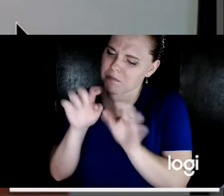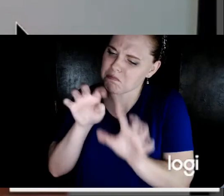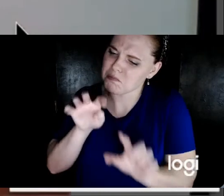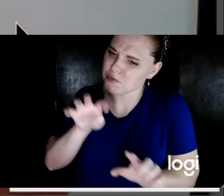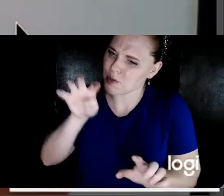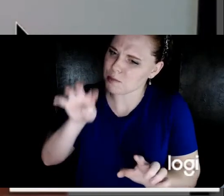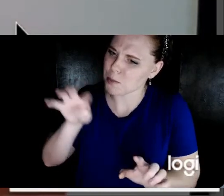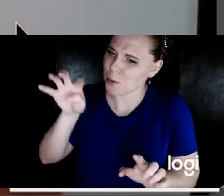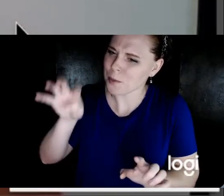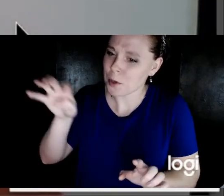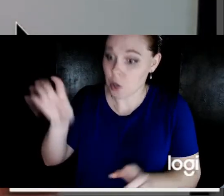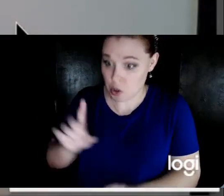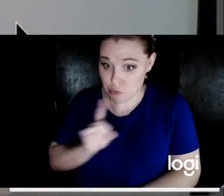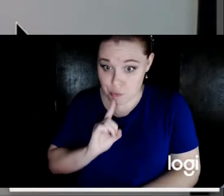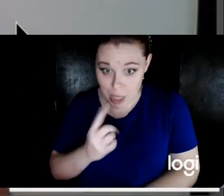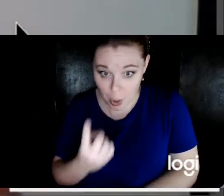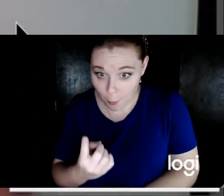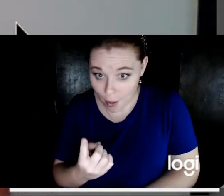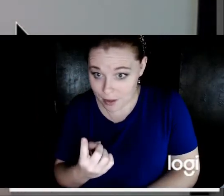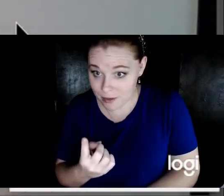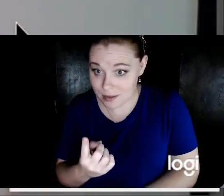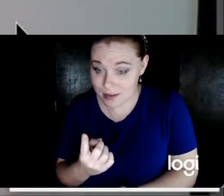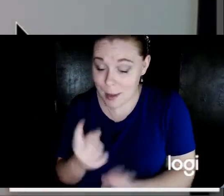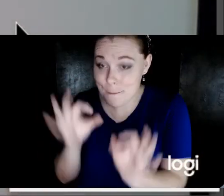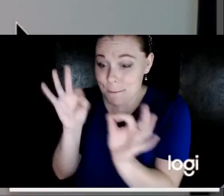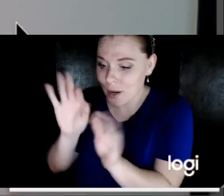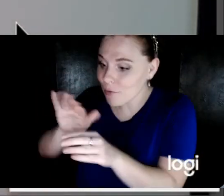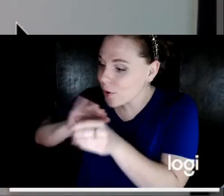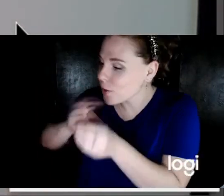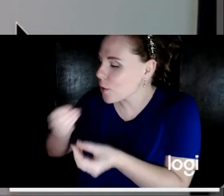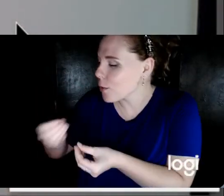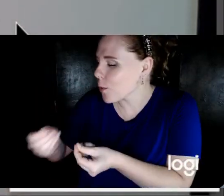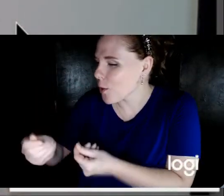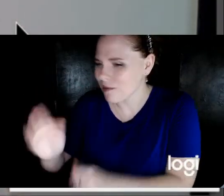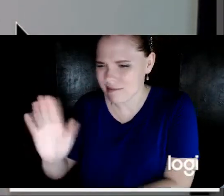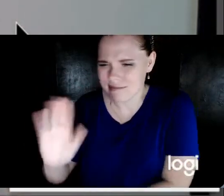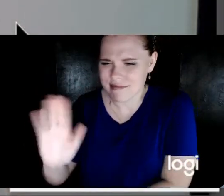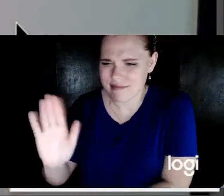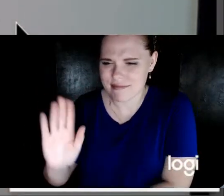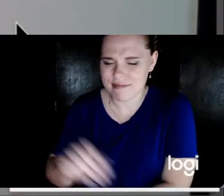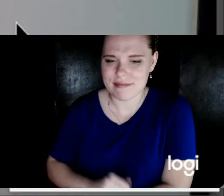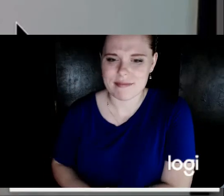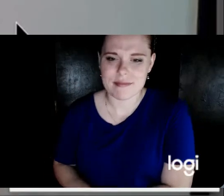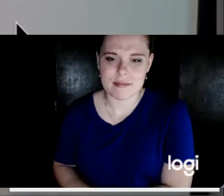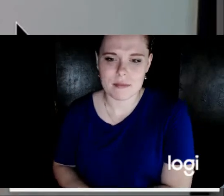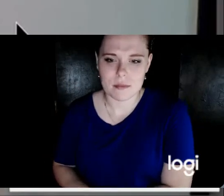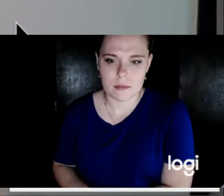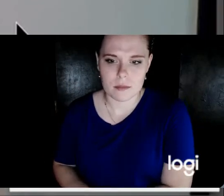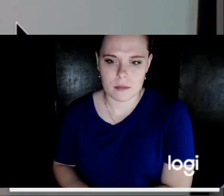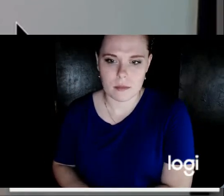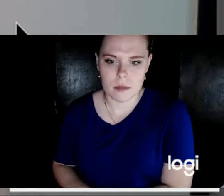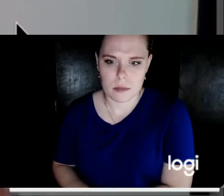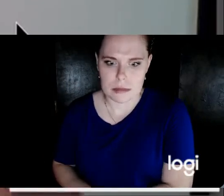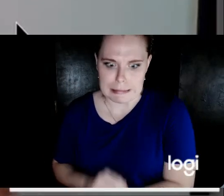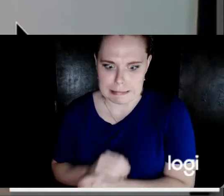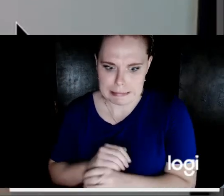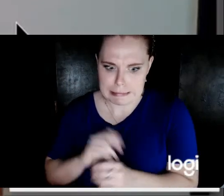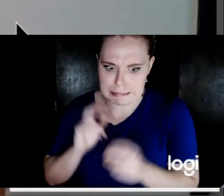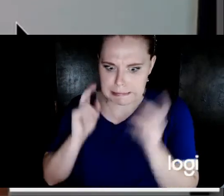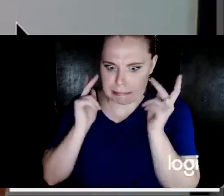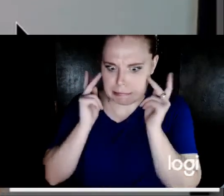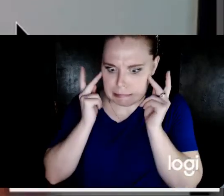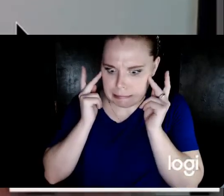the real leaves are not going to be perfect. Okay, so we're not really worrying about our lines